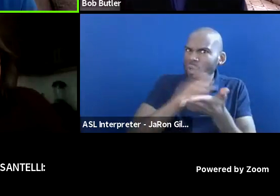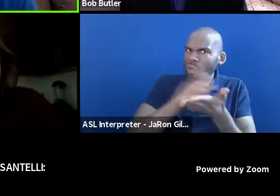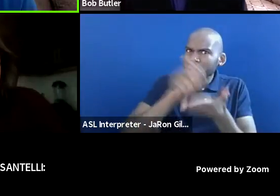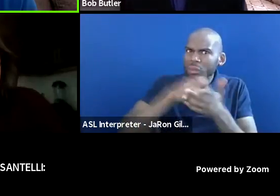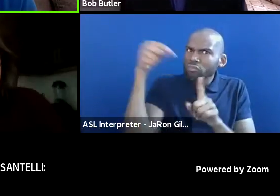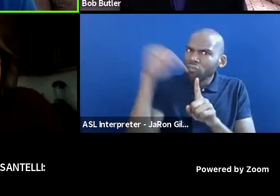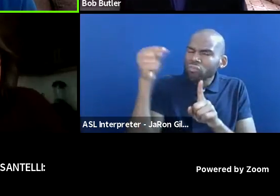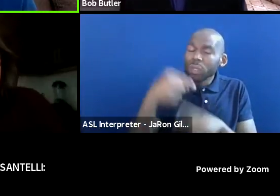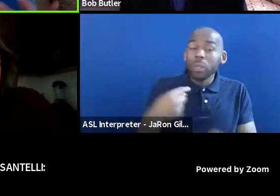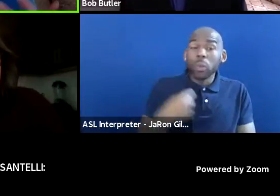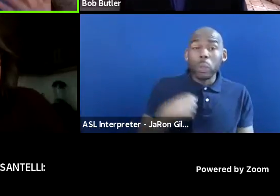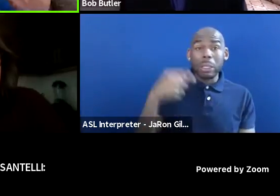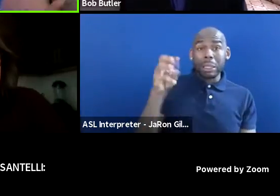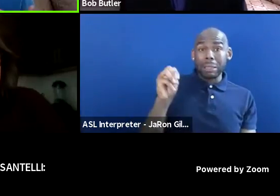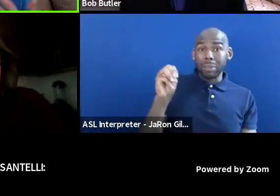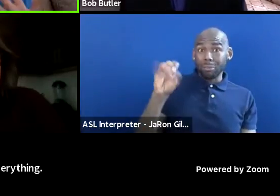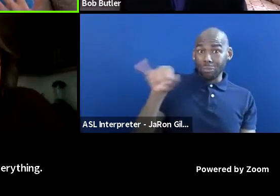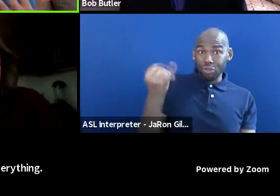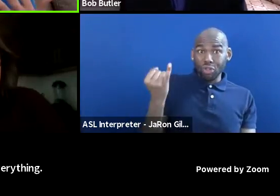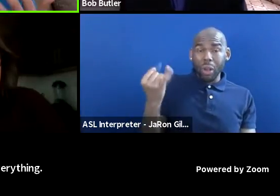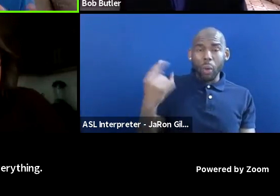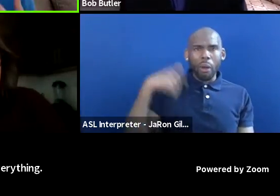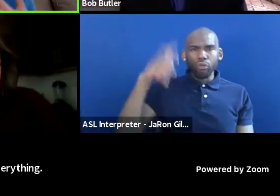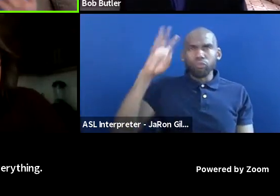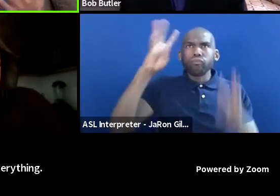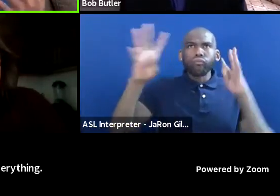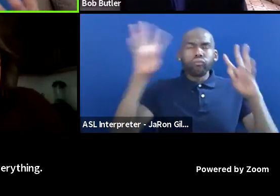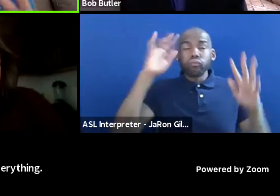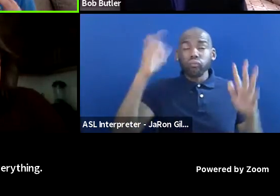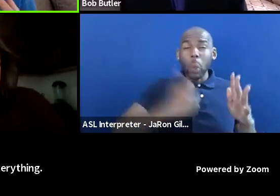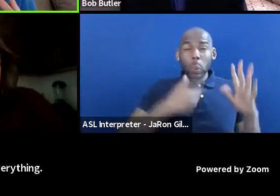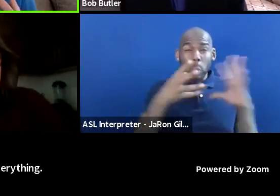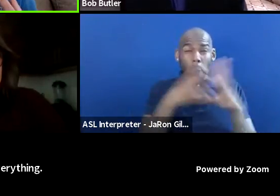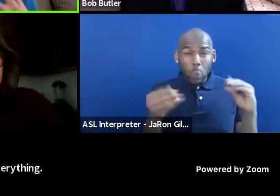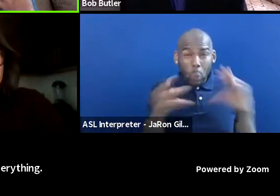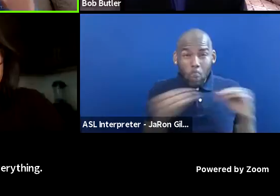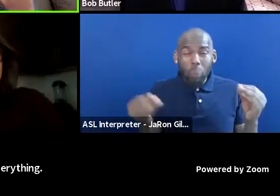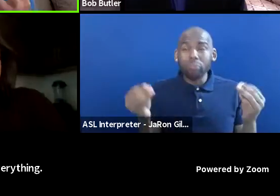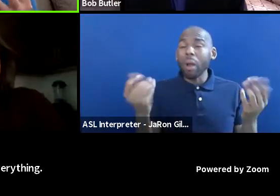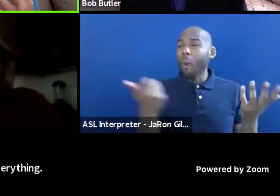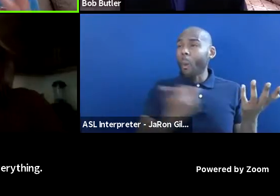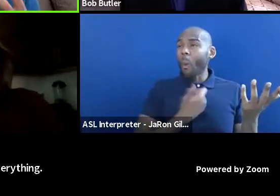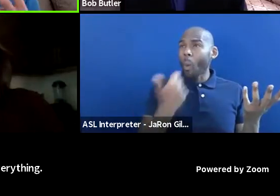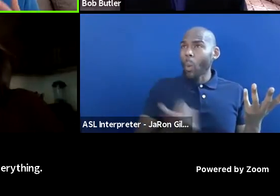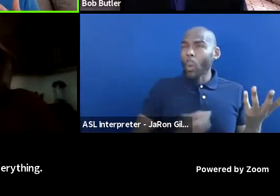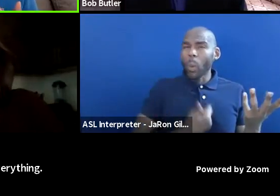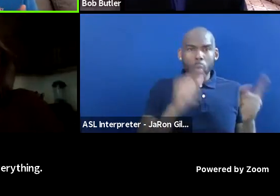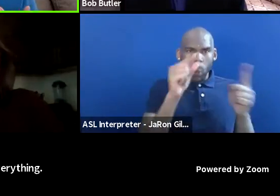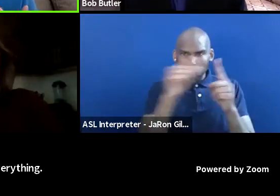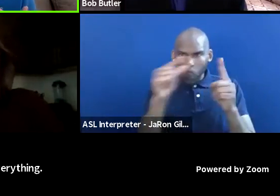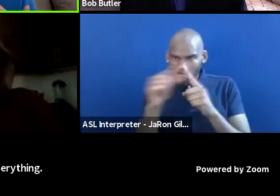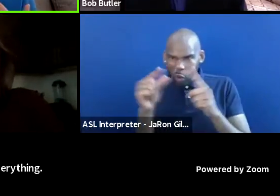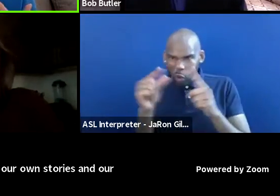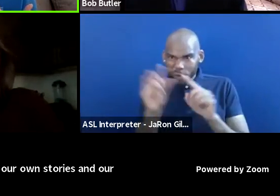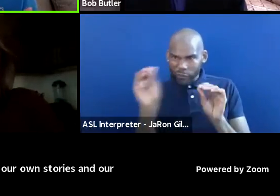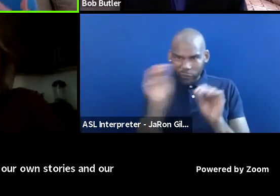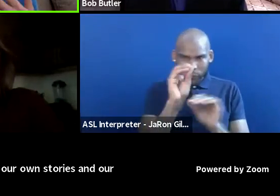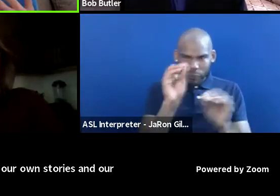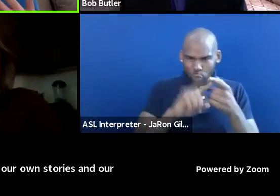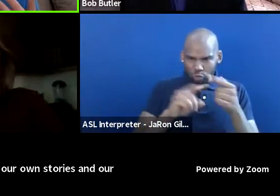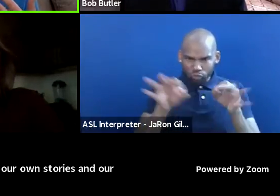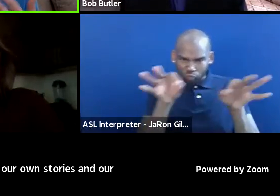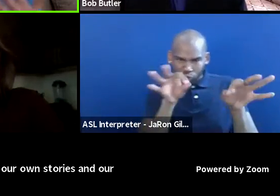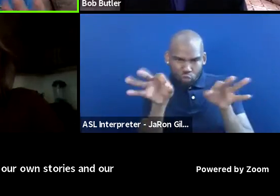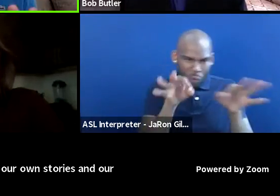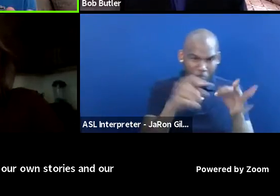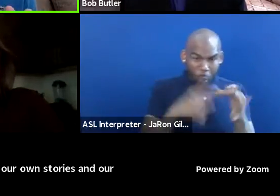We as MMJs, we have to, come up with our own stories, our own, words to describe what's happening. And